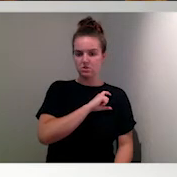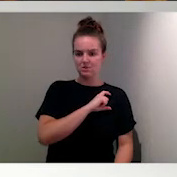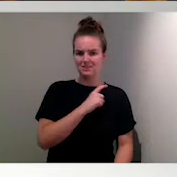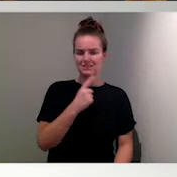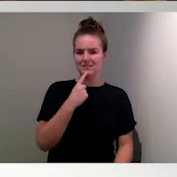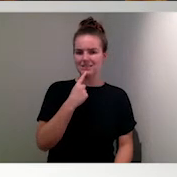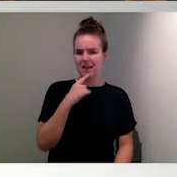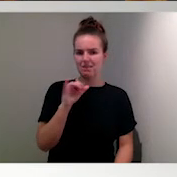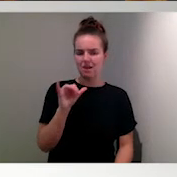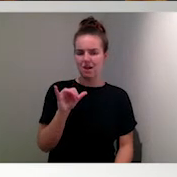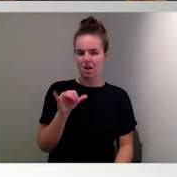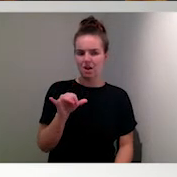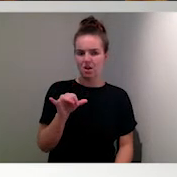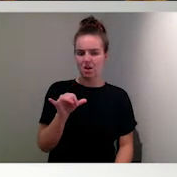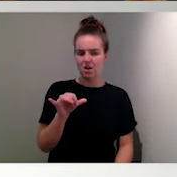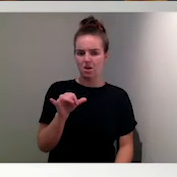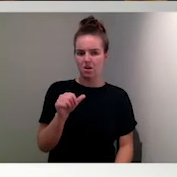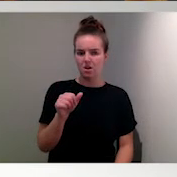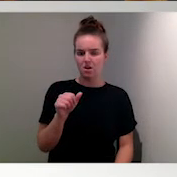they're